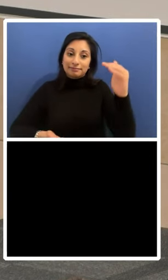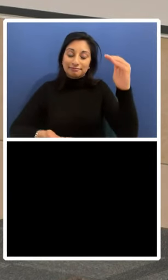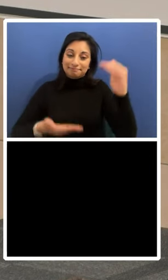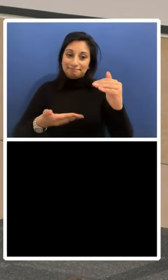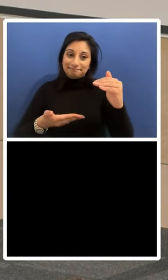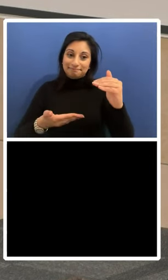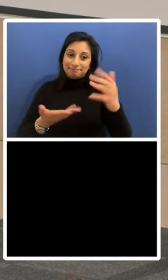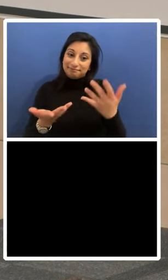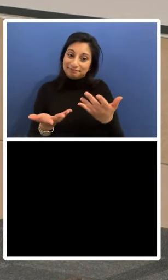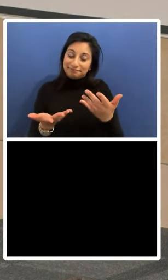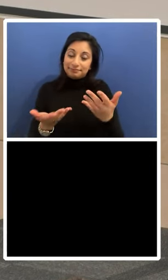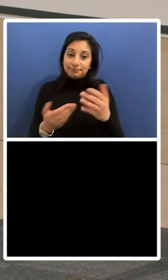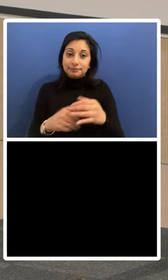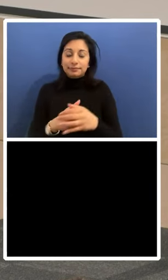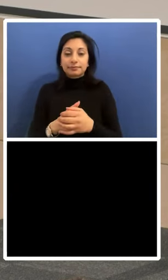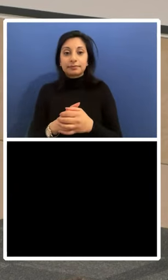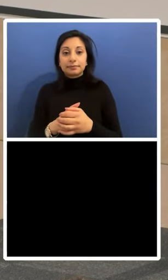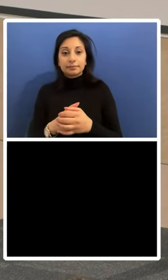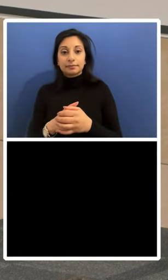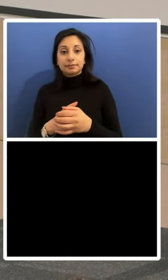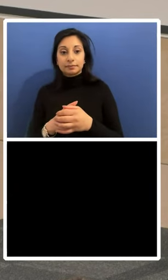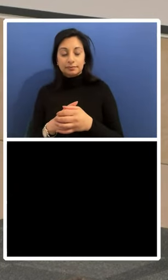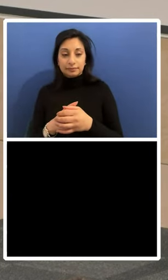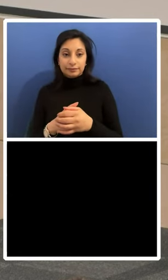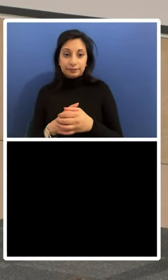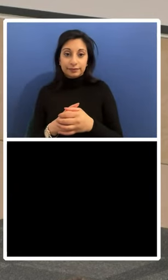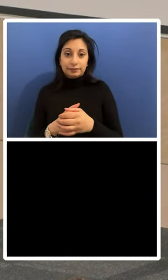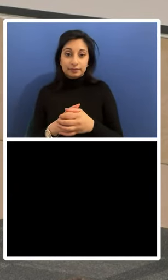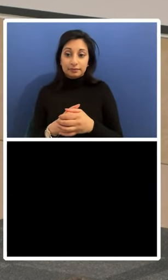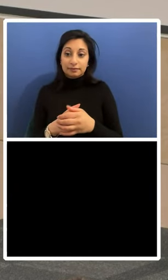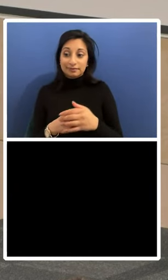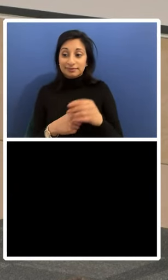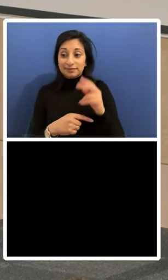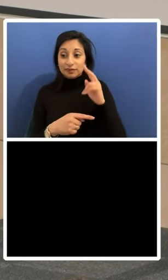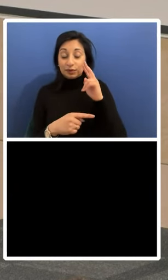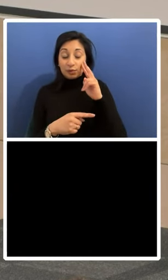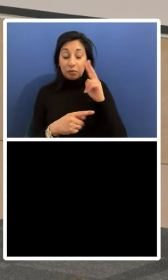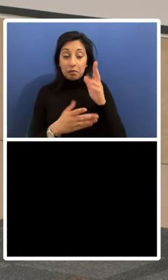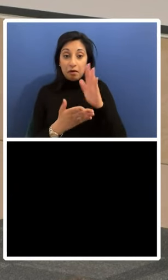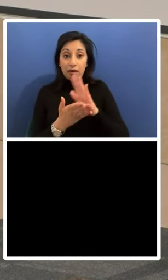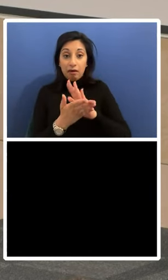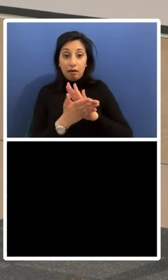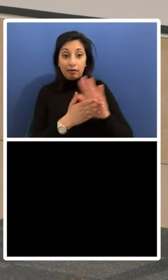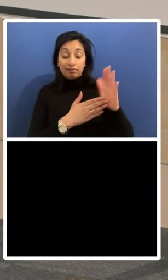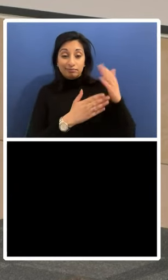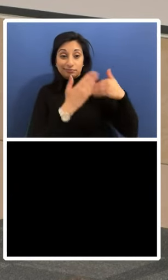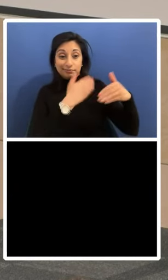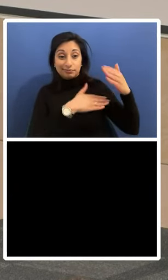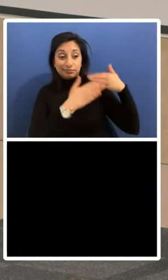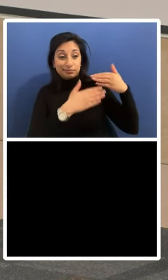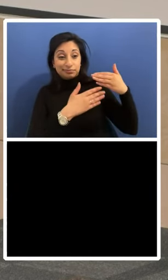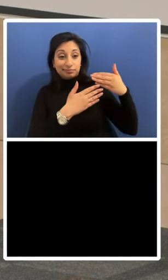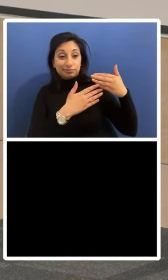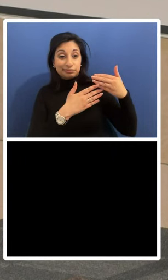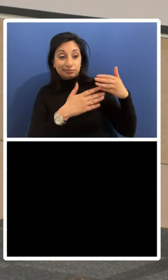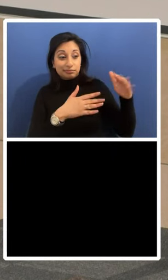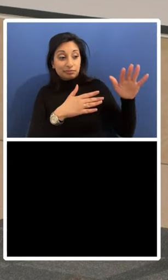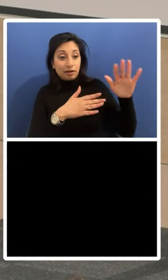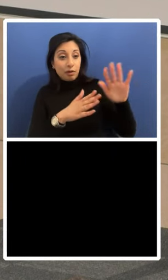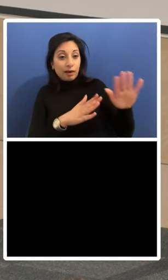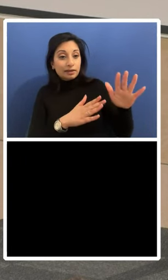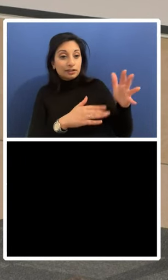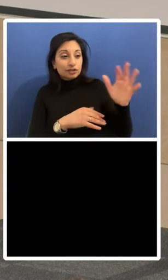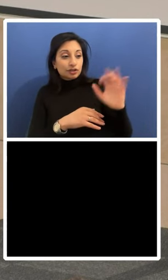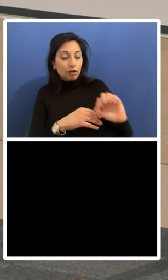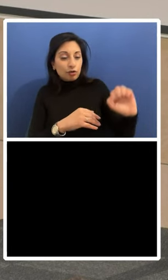collapse. And I think if you look at historically, you know, if you look at, you know, Western Europe in the 60s and 70s, we had much higher levels of inheritance taxes.